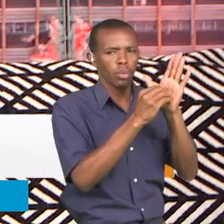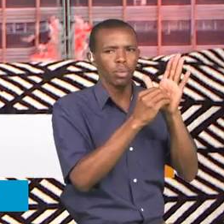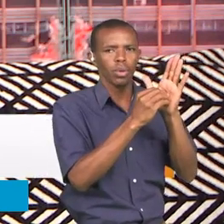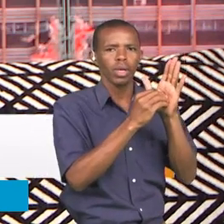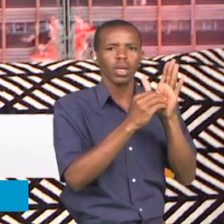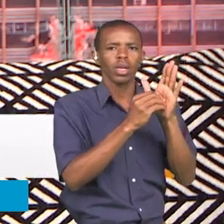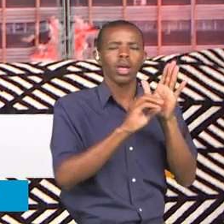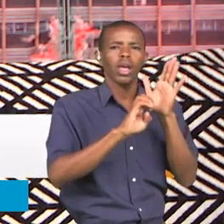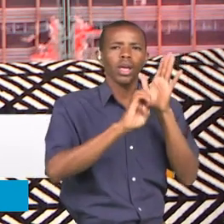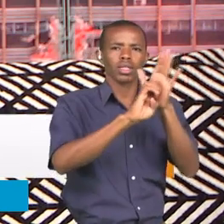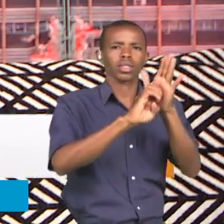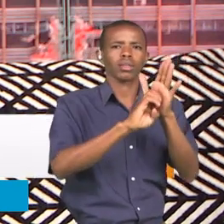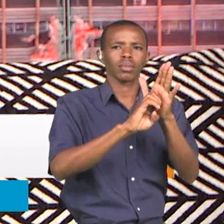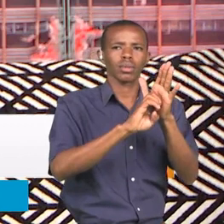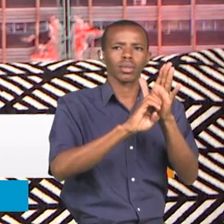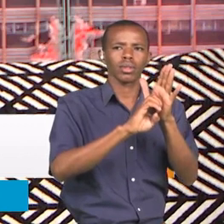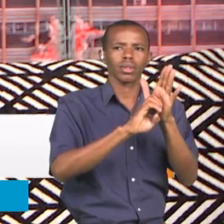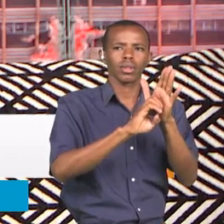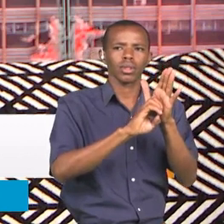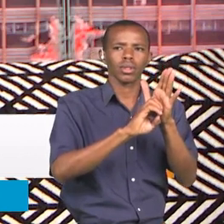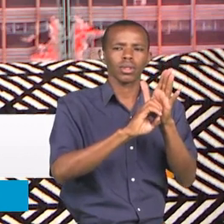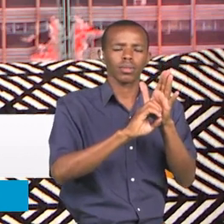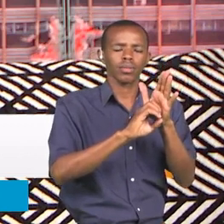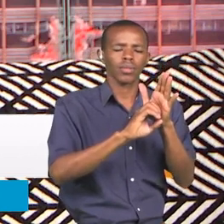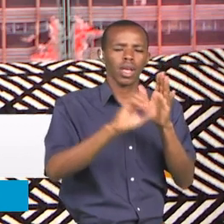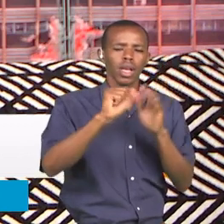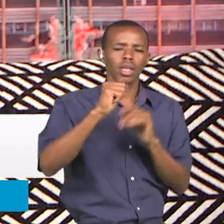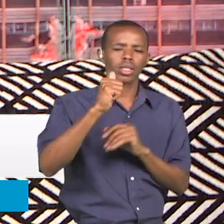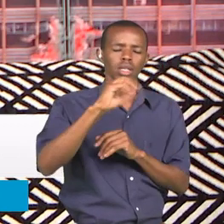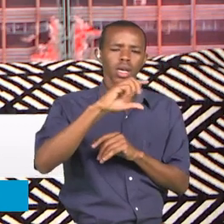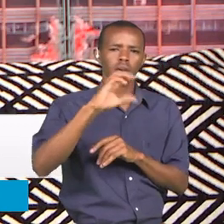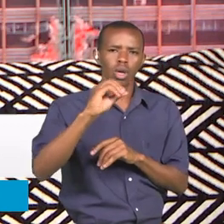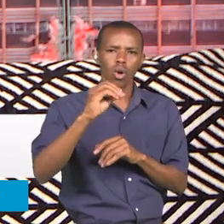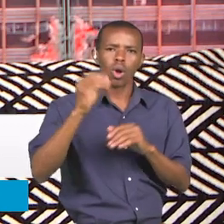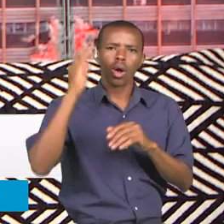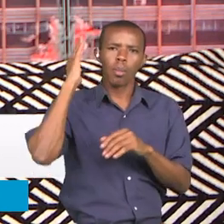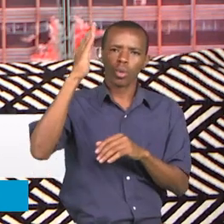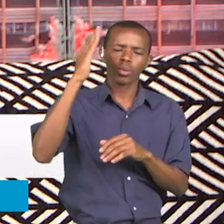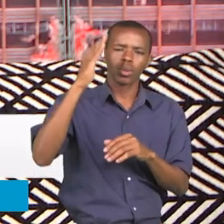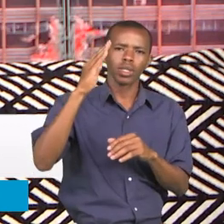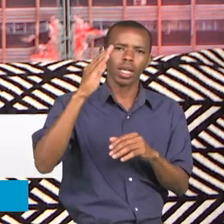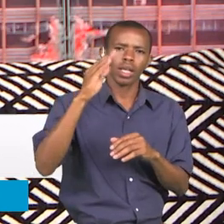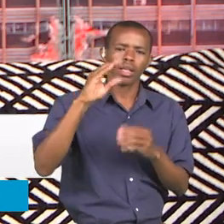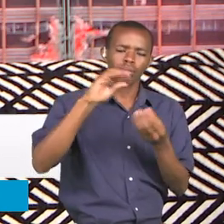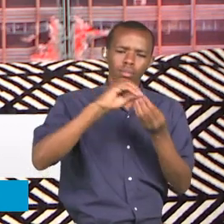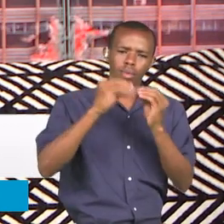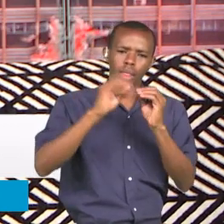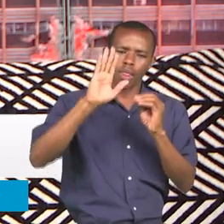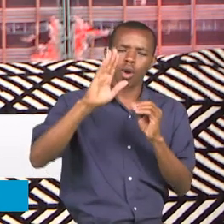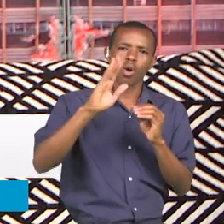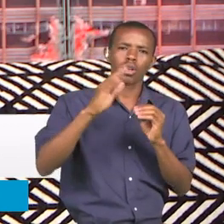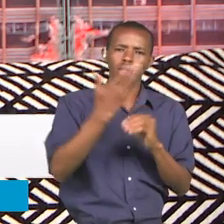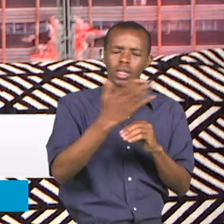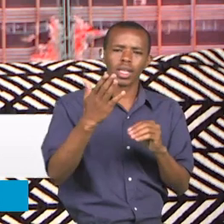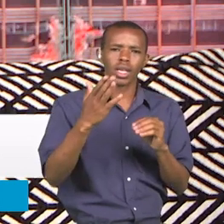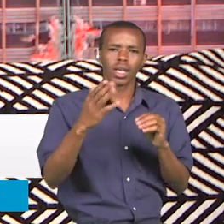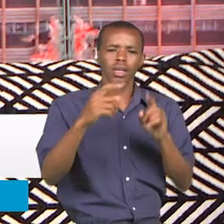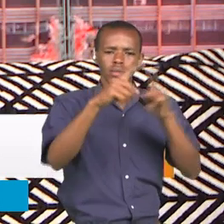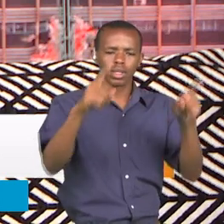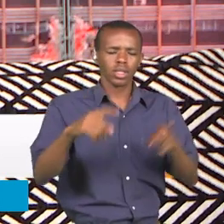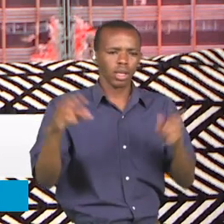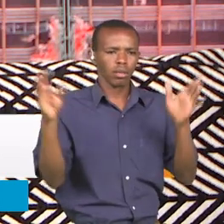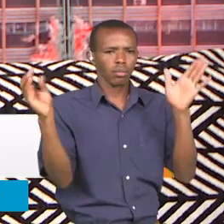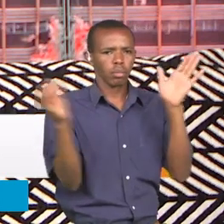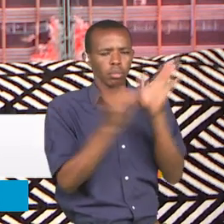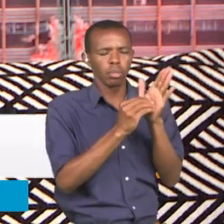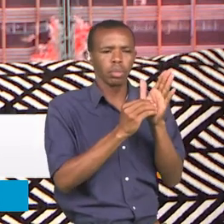of people. I like, for example, people like Desago and Professor. They come up with their own stuff, put on social media, generates a lot of